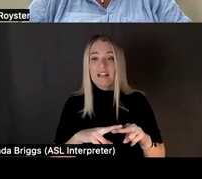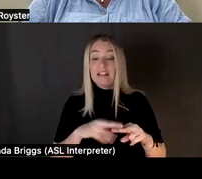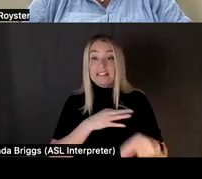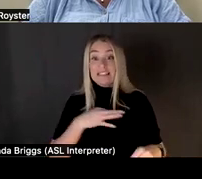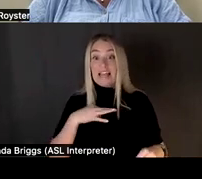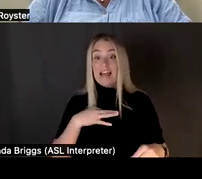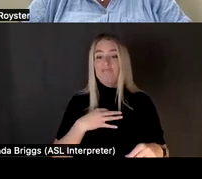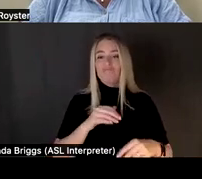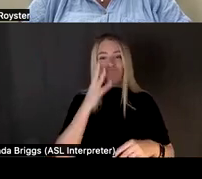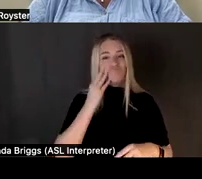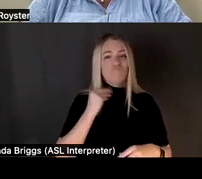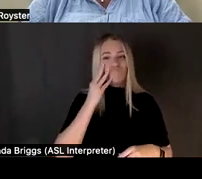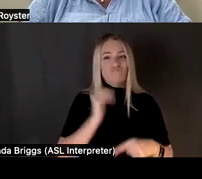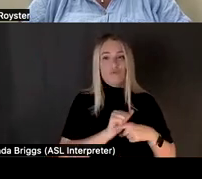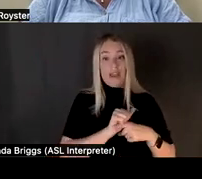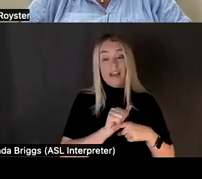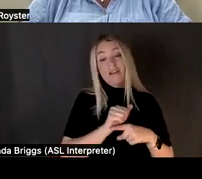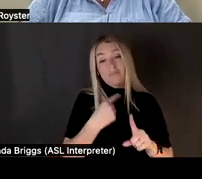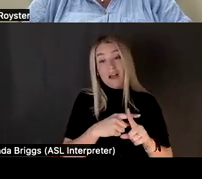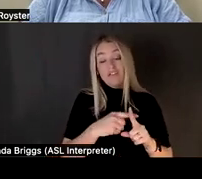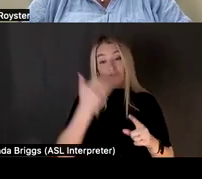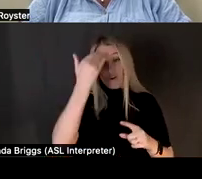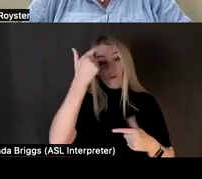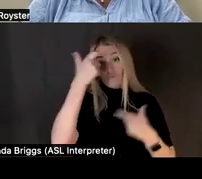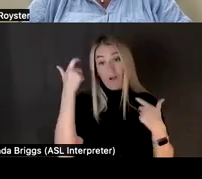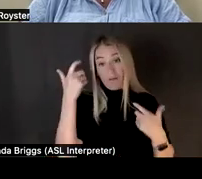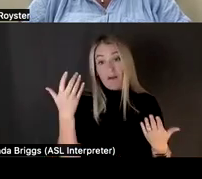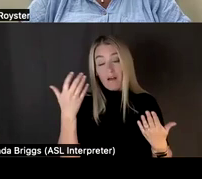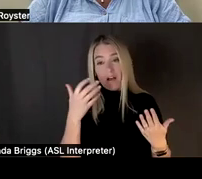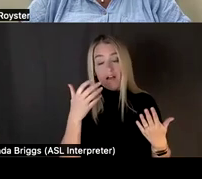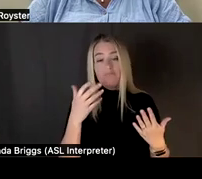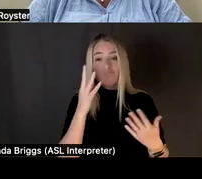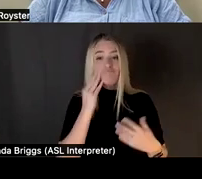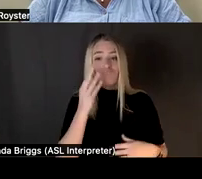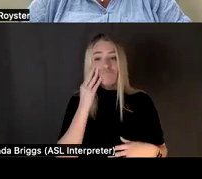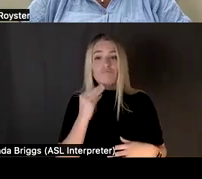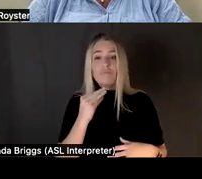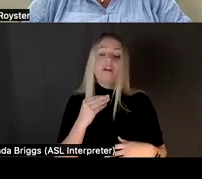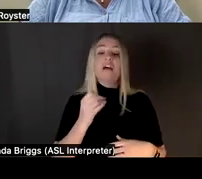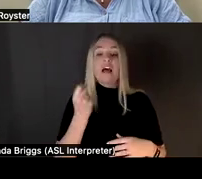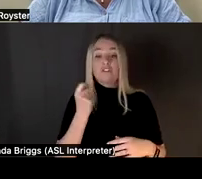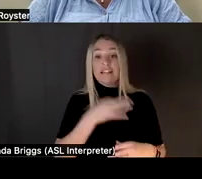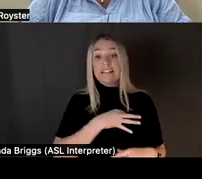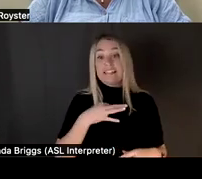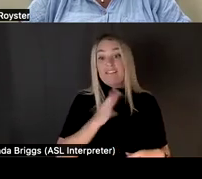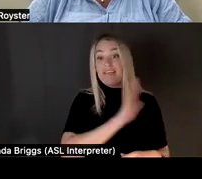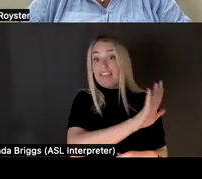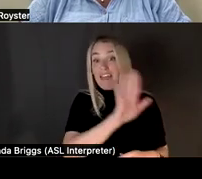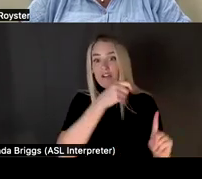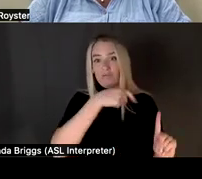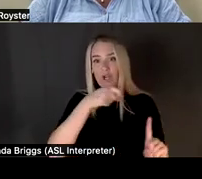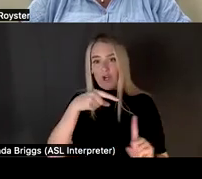staff, knowledge of trauma, understanding staff triggers,